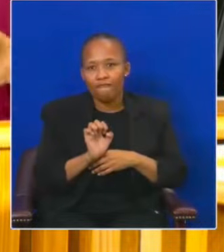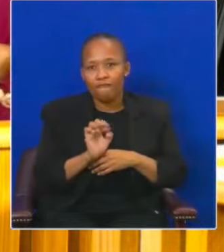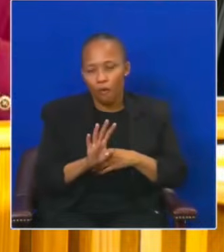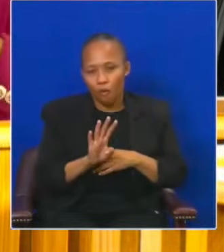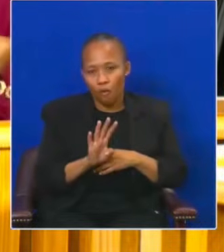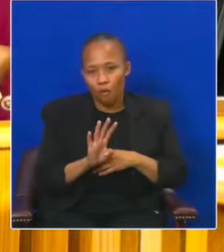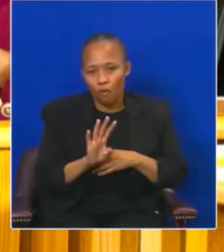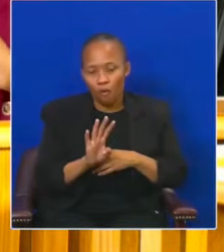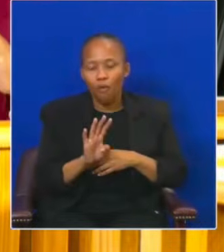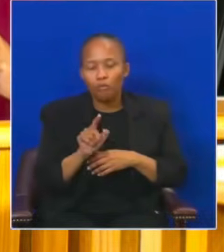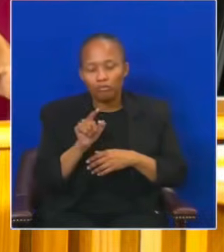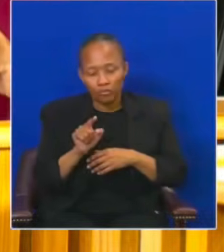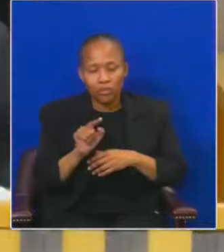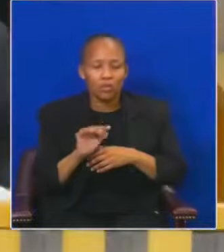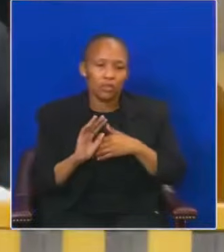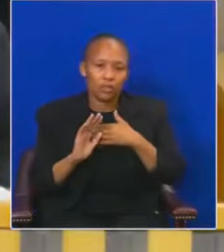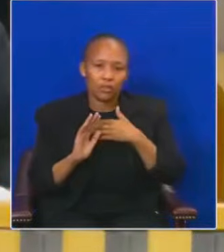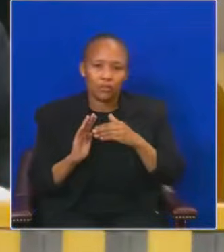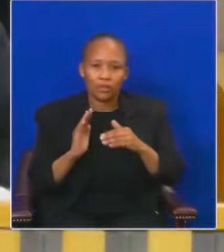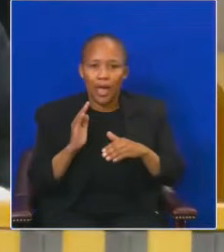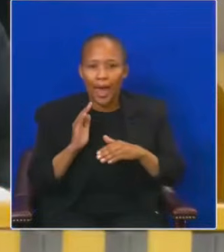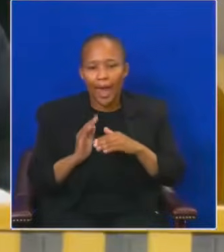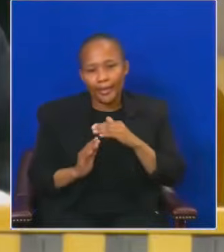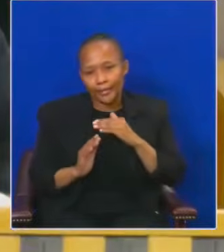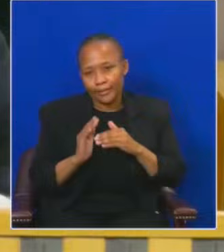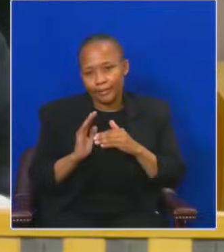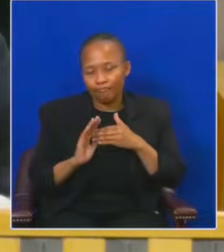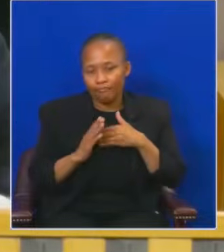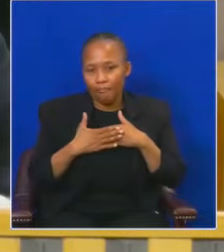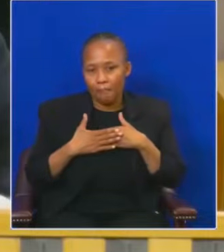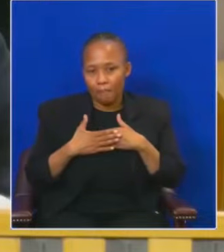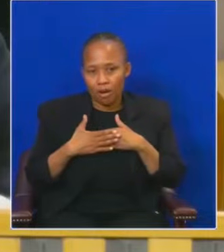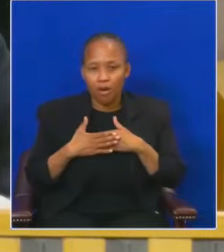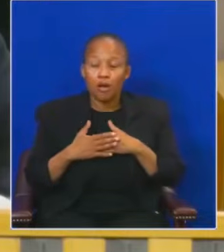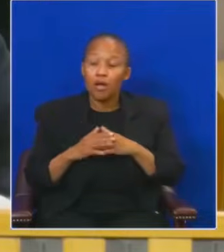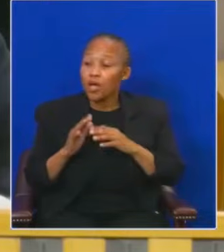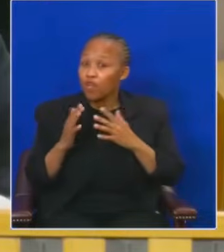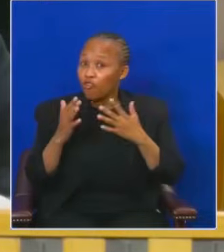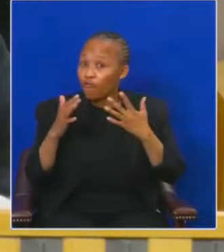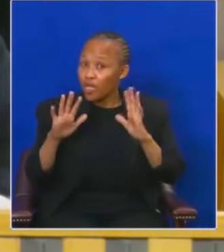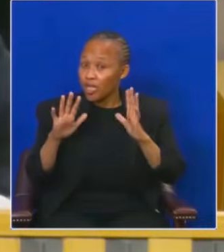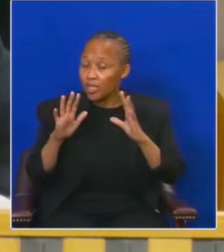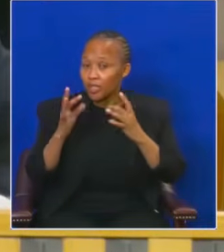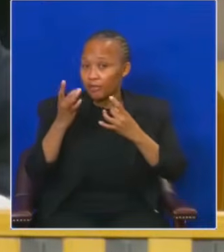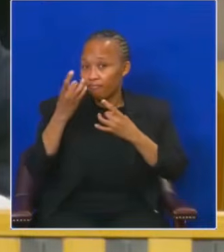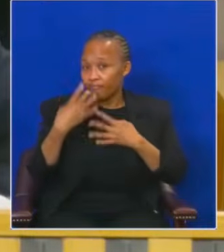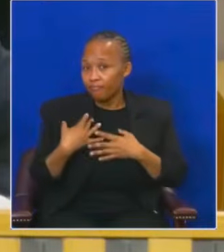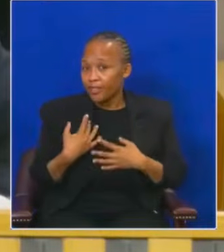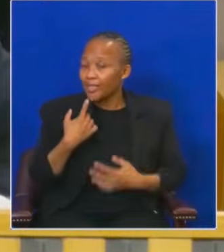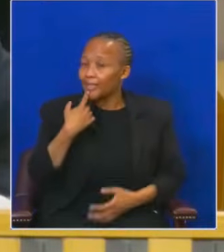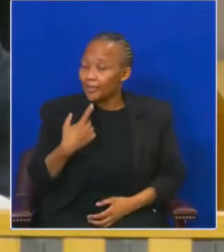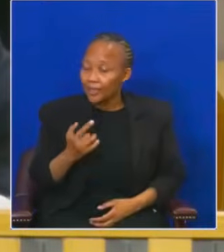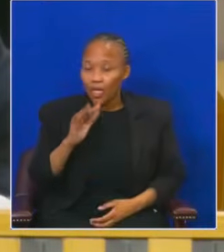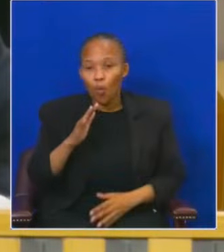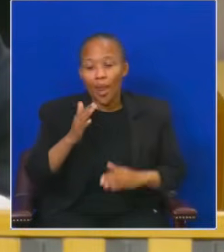yes. And you had indicated that we would end here because witness